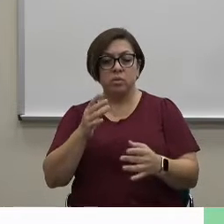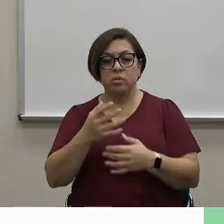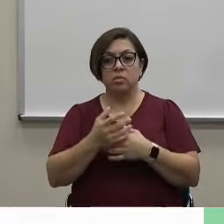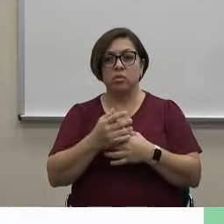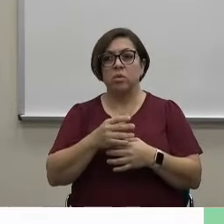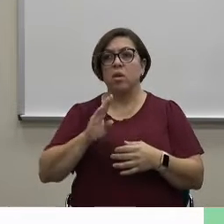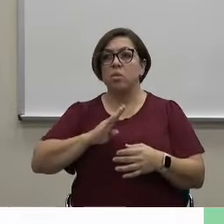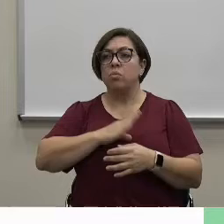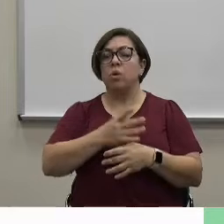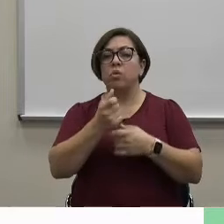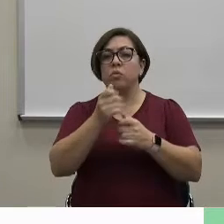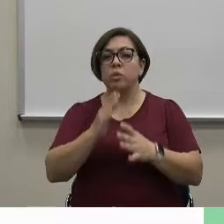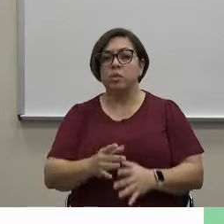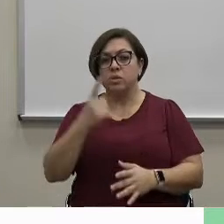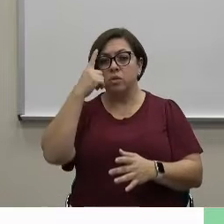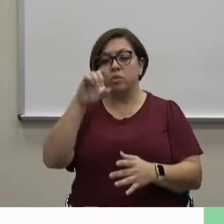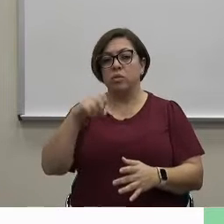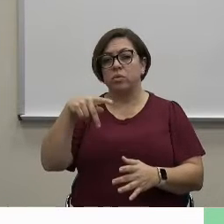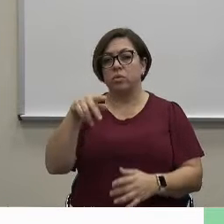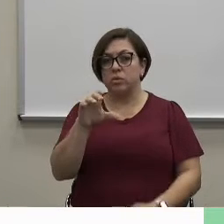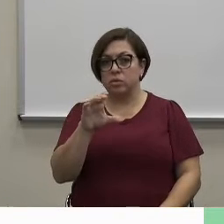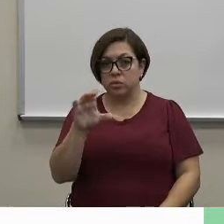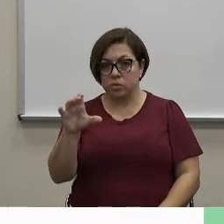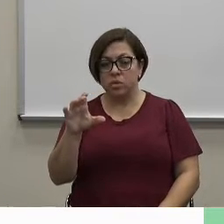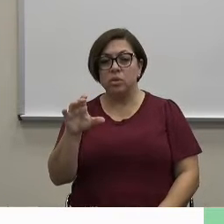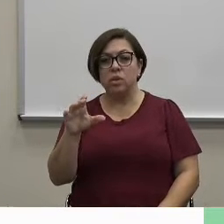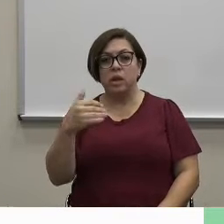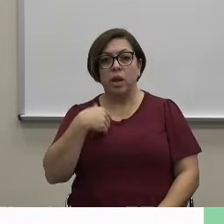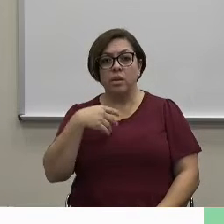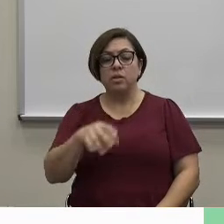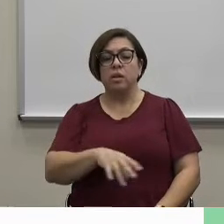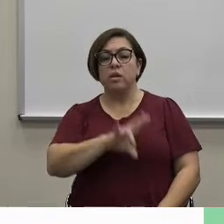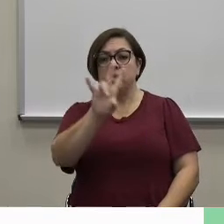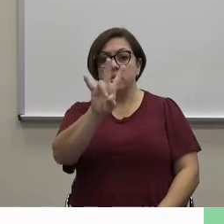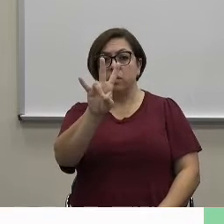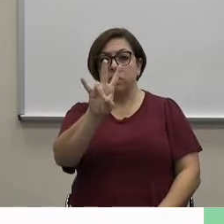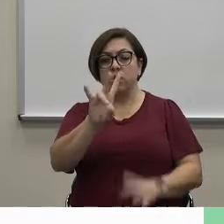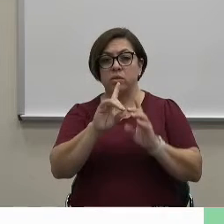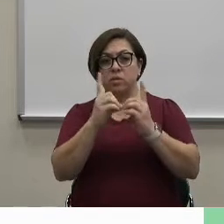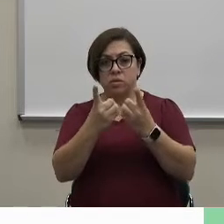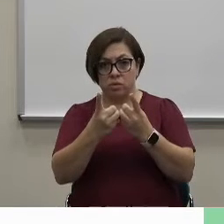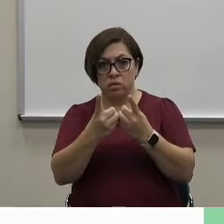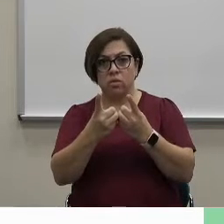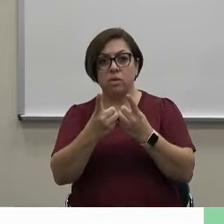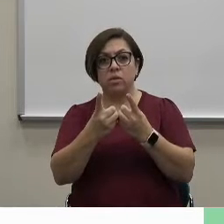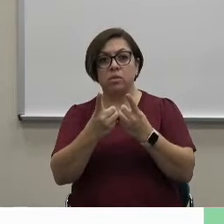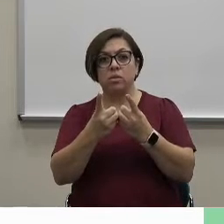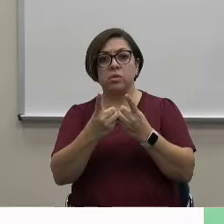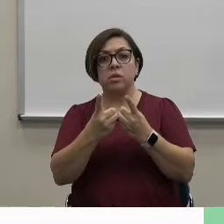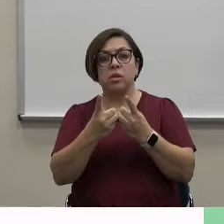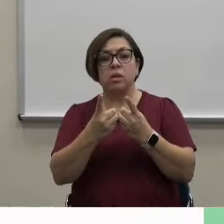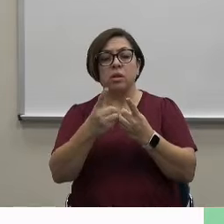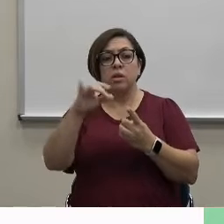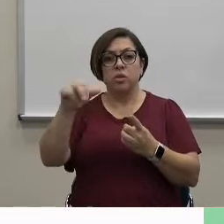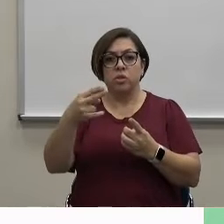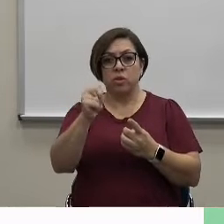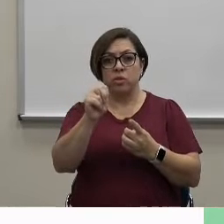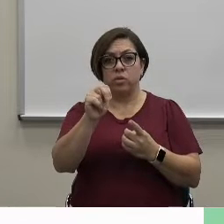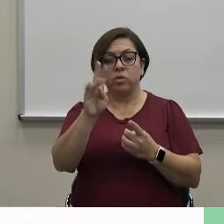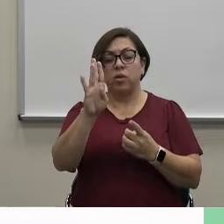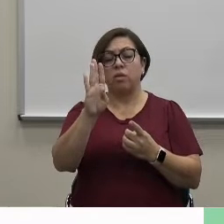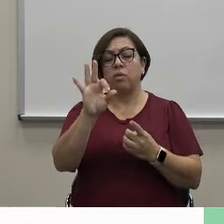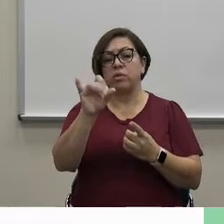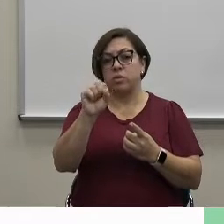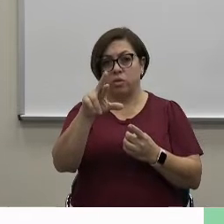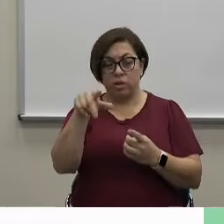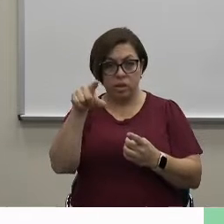for the El Paso Community College is broken into 7 districts. In those districts, Mr. John Uxer is the currently